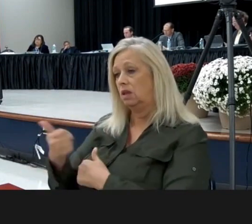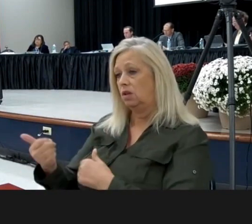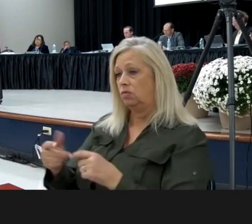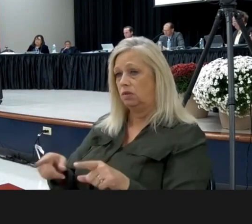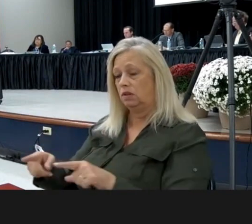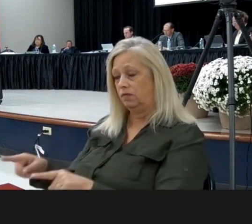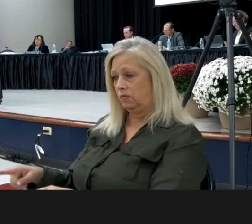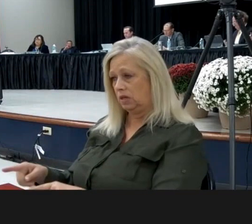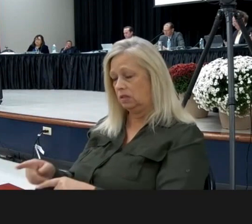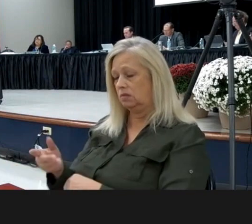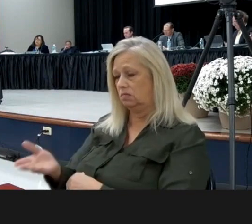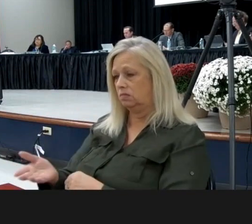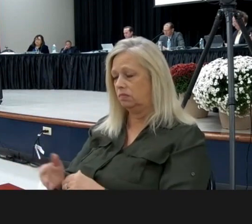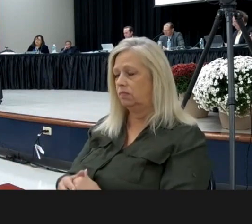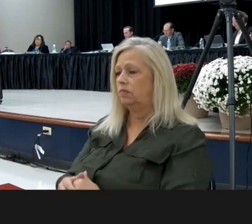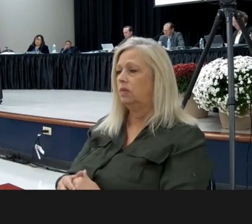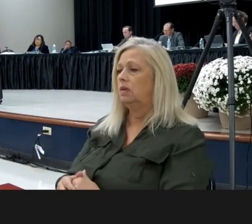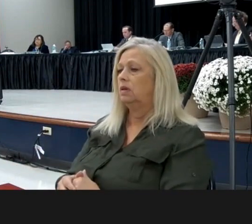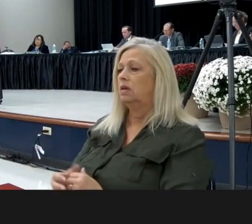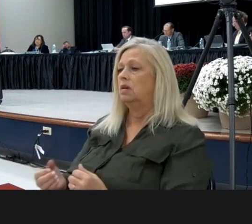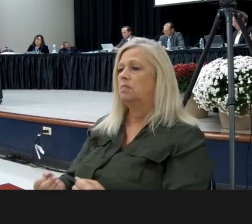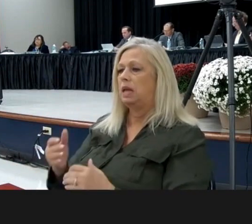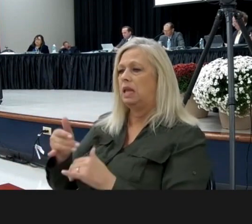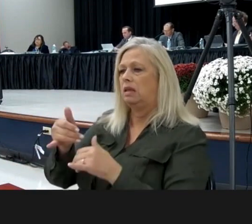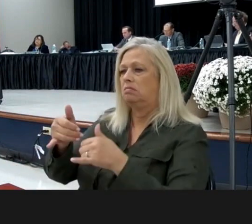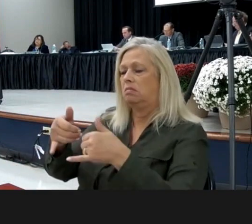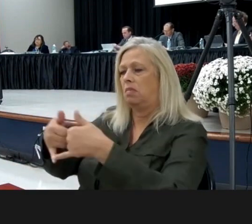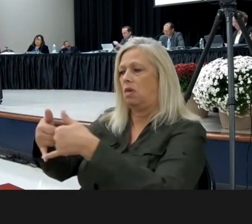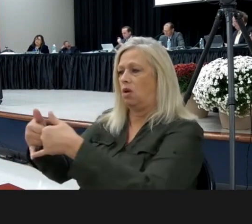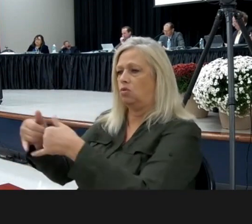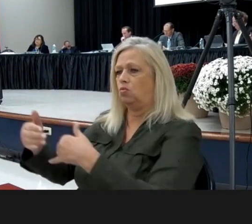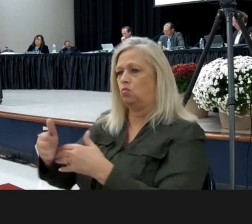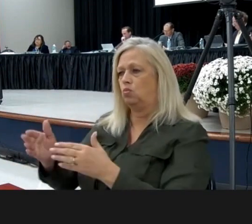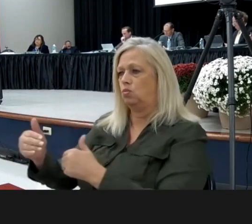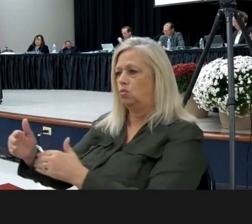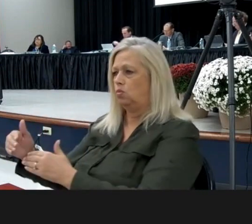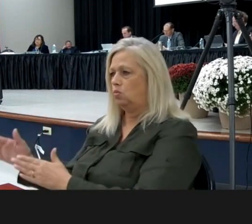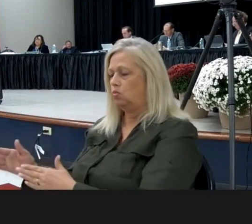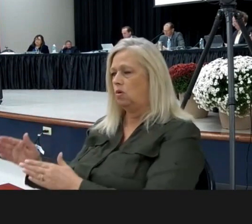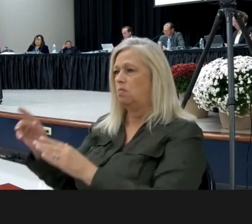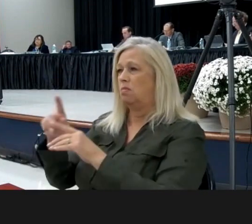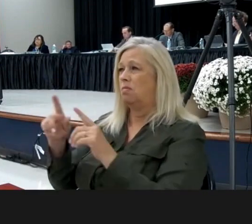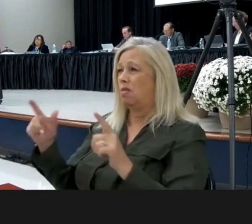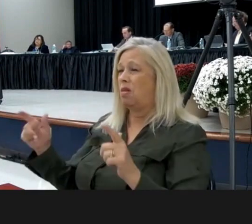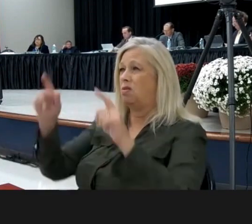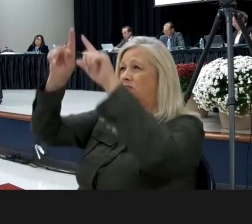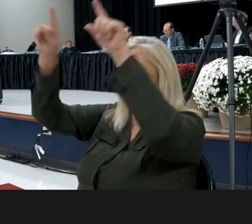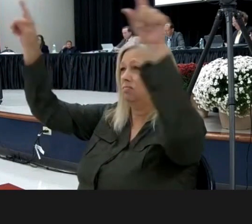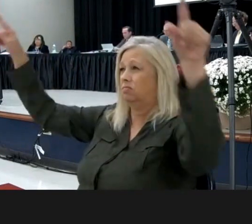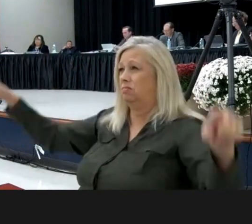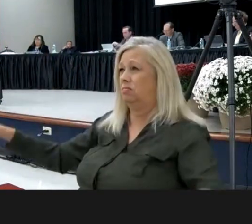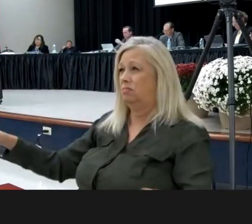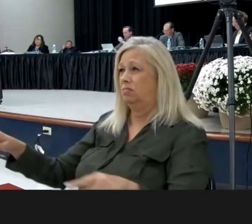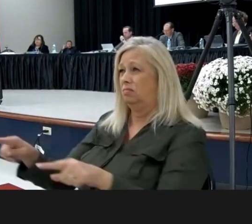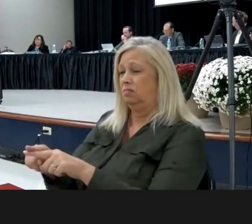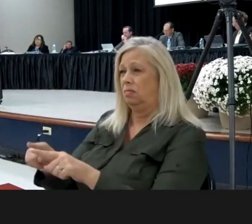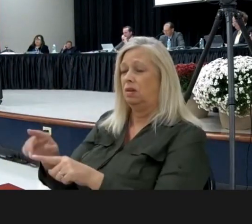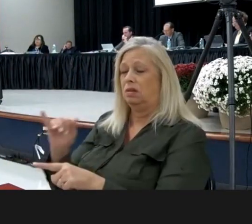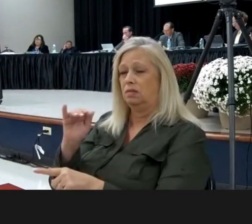things. Multiple locker rooms, a large video scoreboard. You can see there, approximately 2,000 square feet